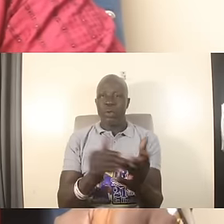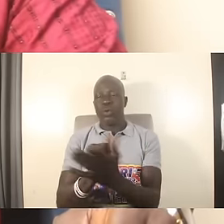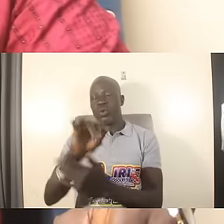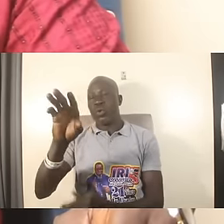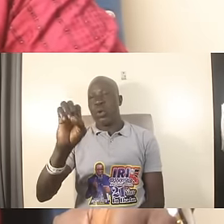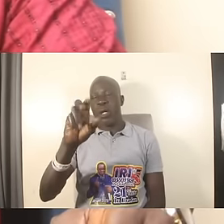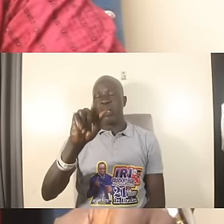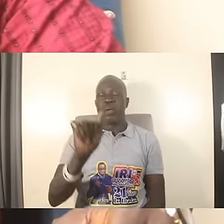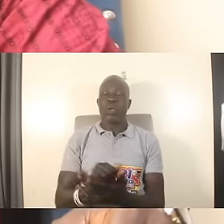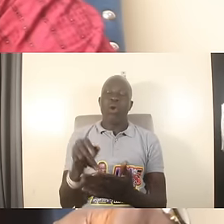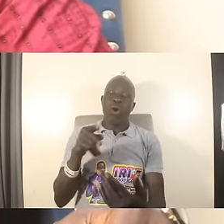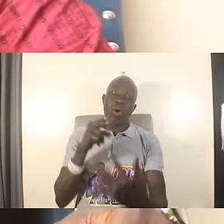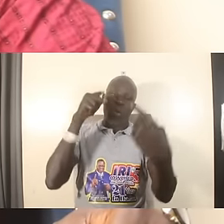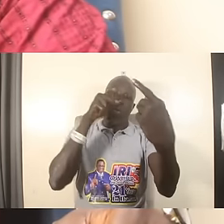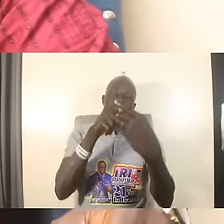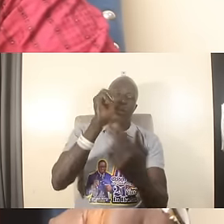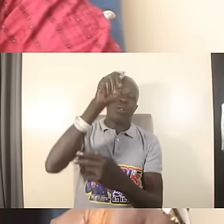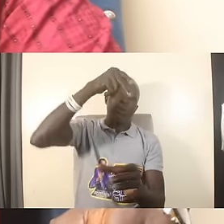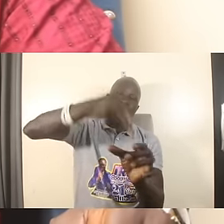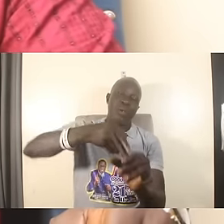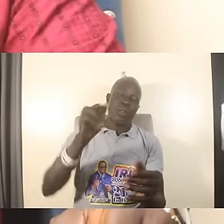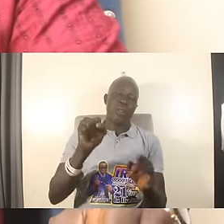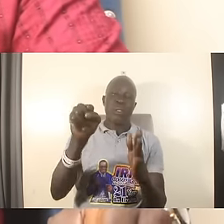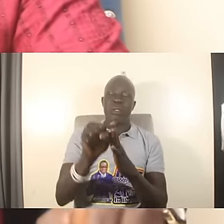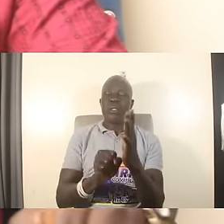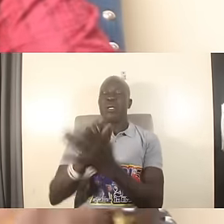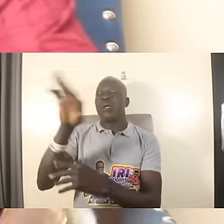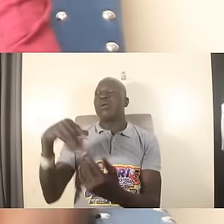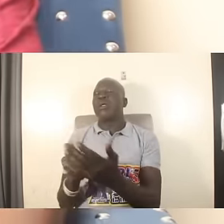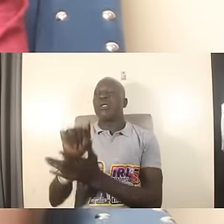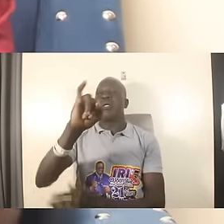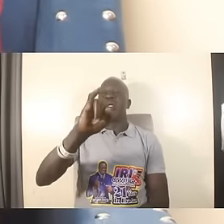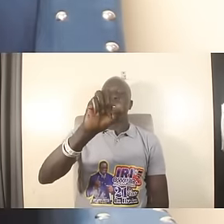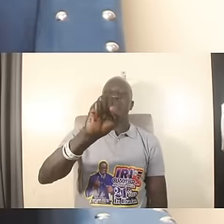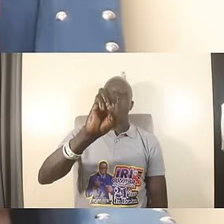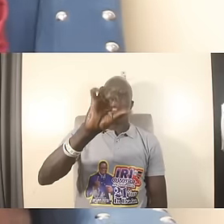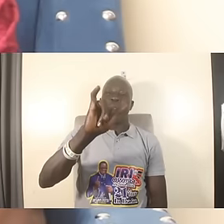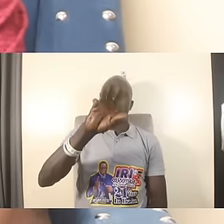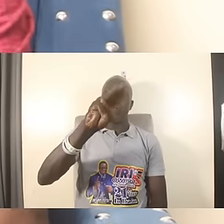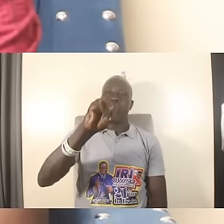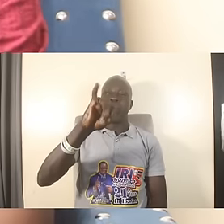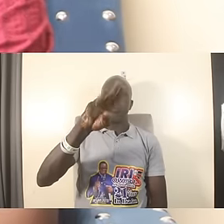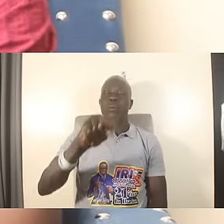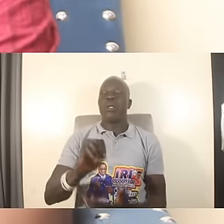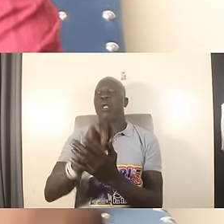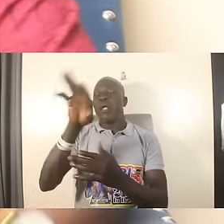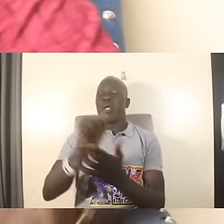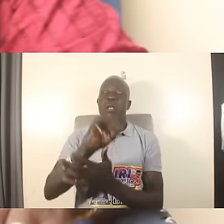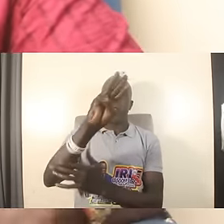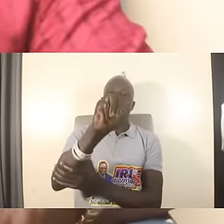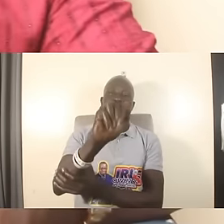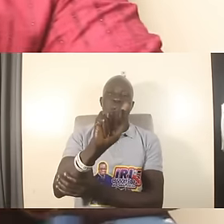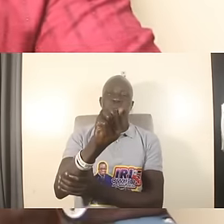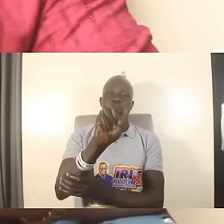Opposite Afo Filling Station. Opposite Afo Filling Station. Ibe Lajma Padi. That's where we meet. Nese. Nise. Lagbar Olorun. By the grace of God. Ani Matogun.